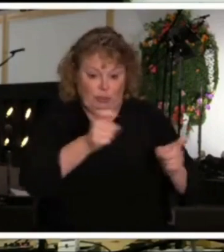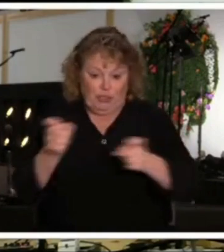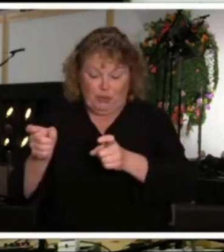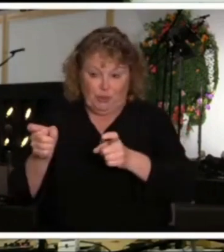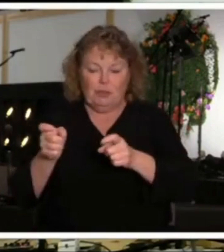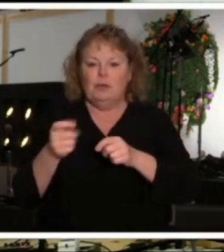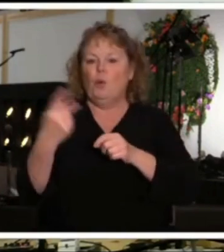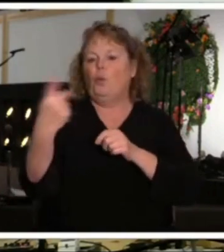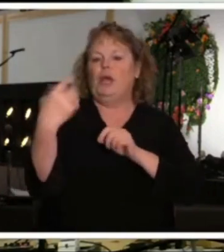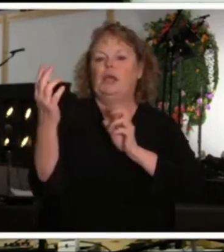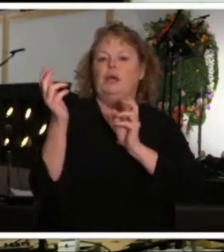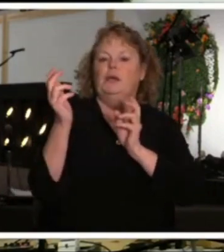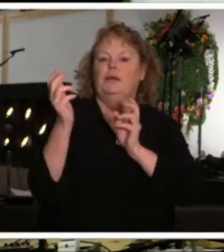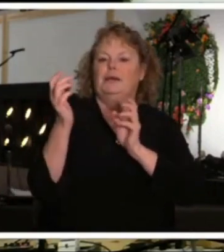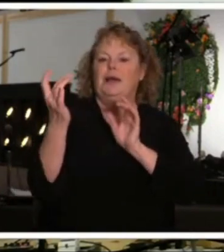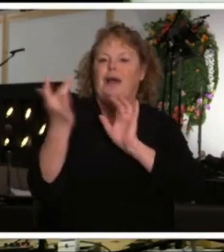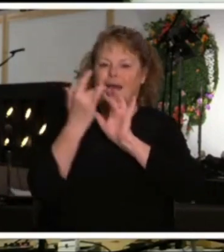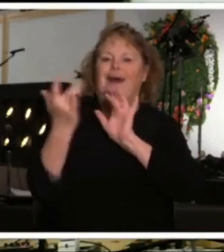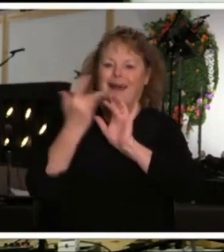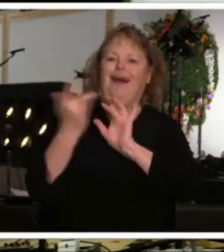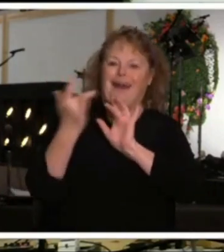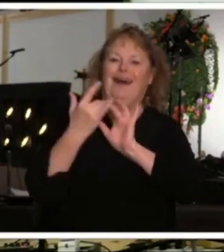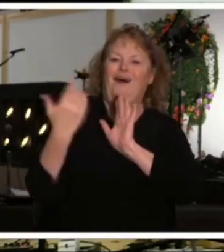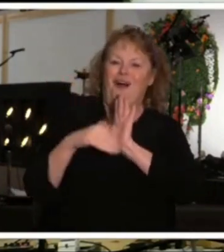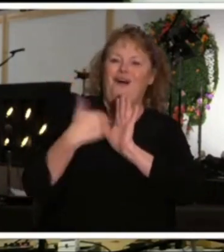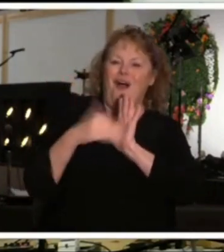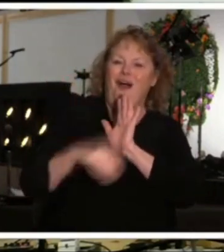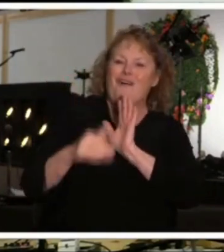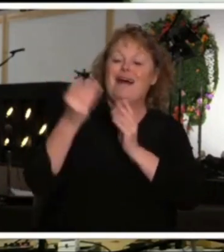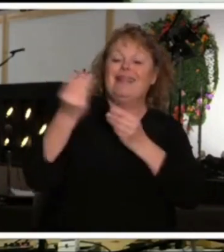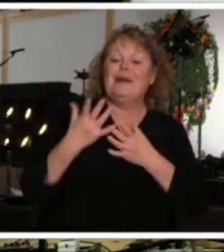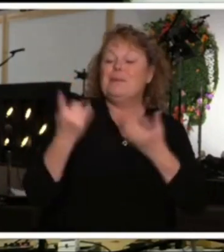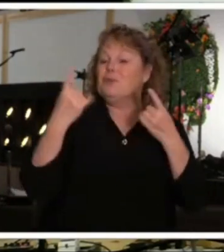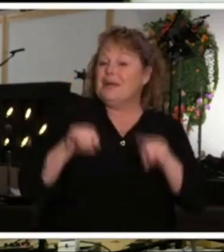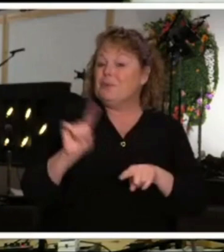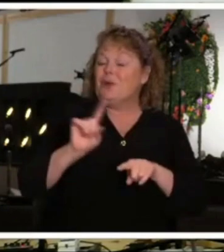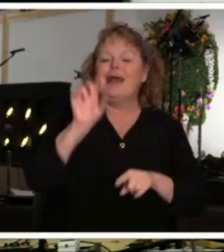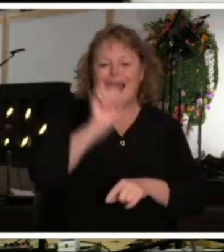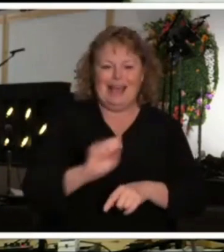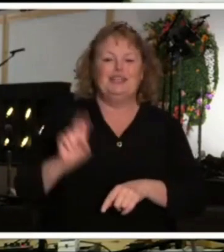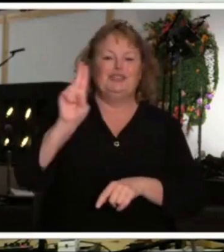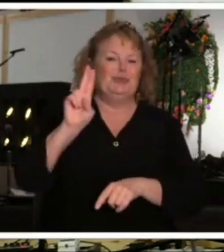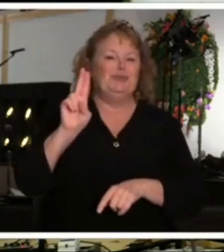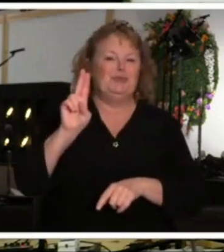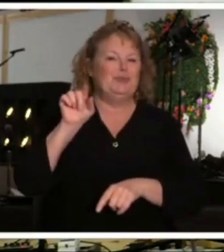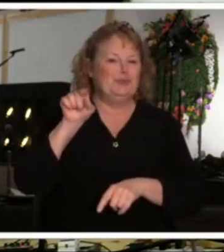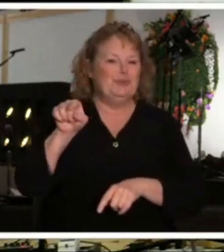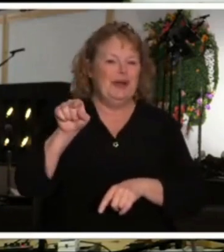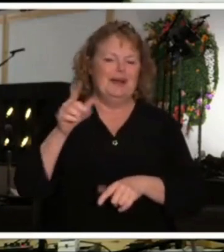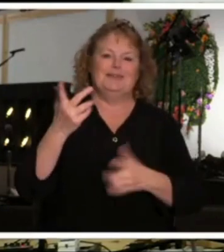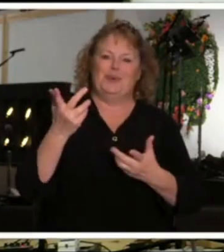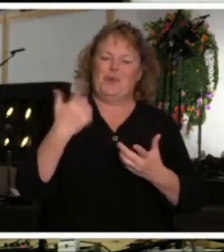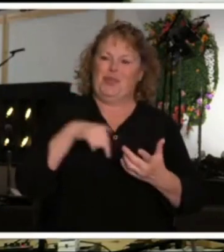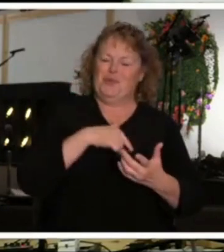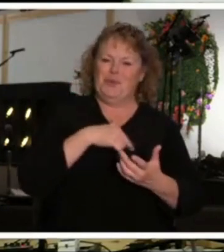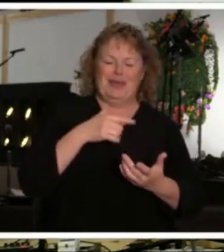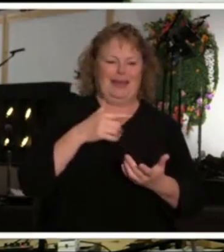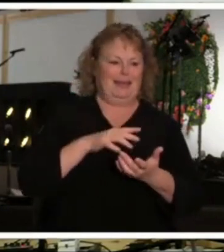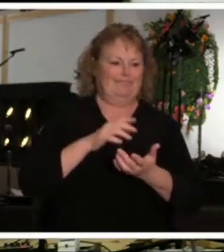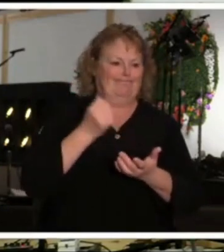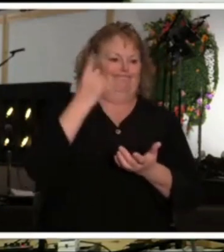me more than anybody else as to what's happening on the Syracuse campus so that we can rejoice in the things that are taking